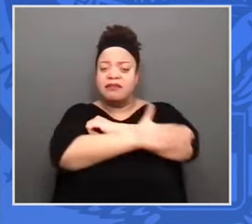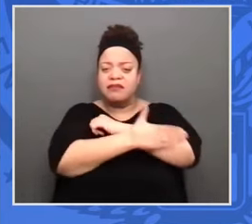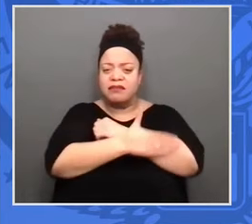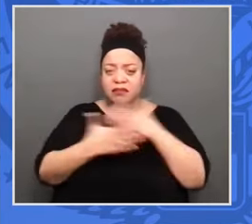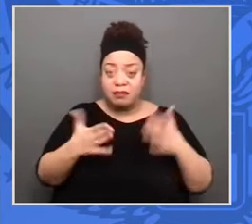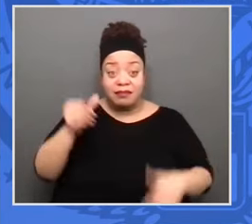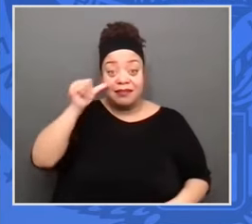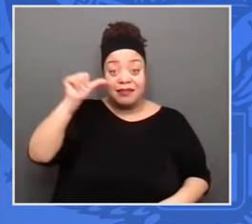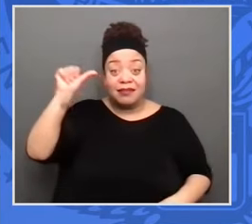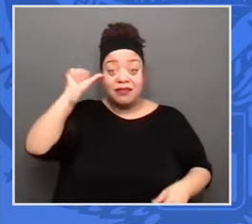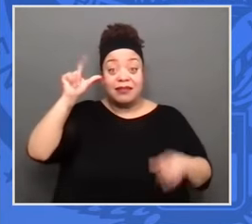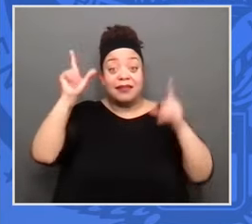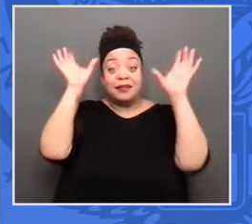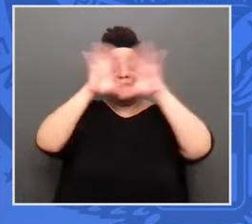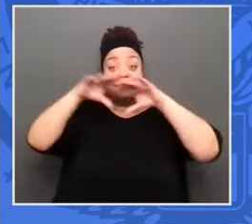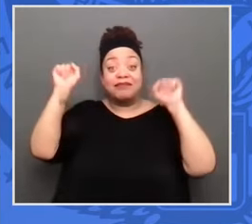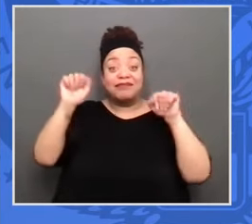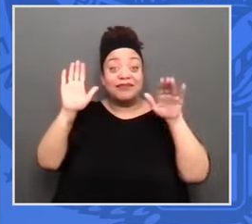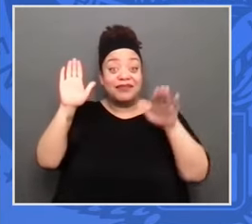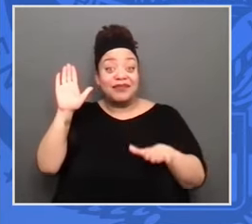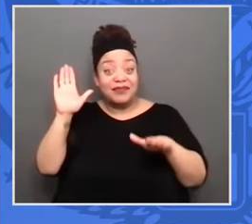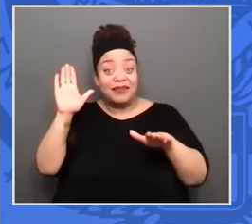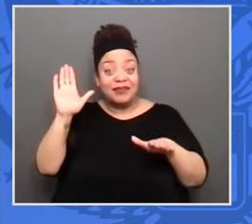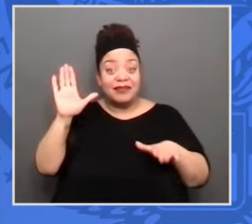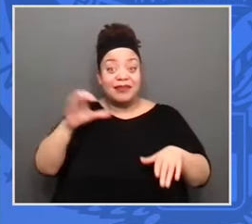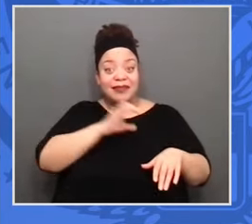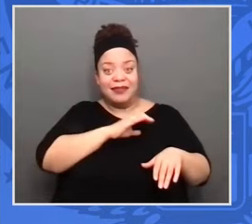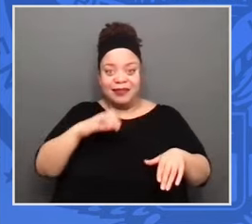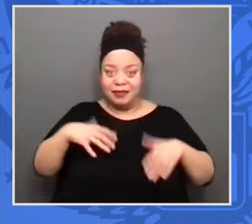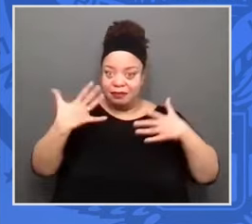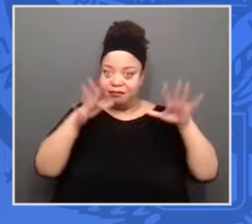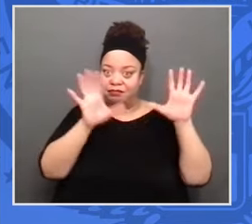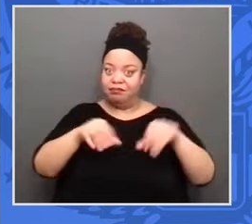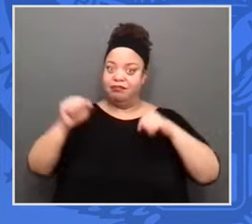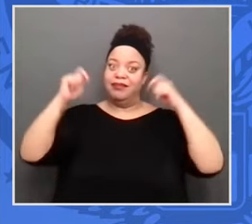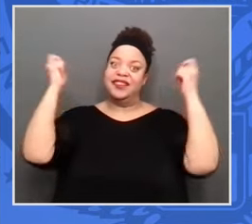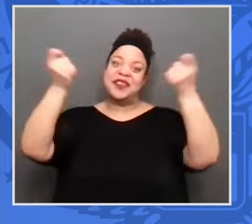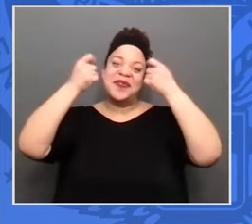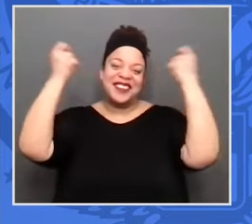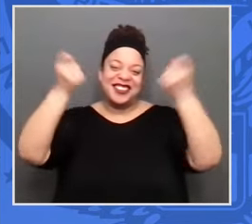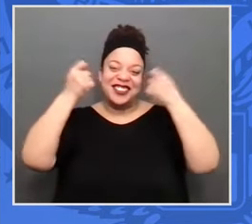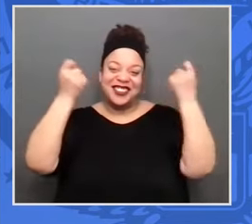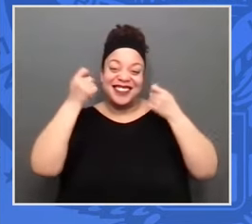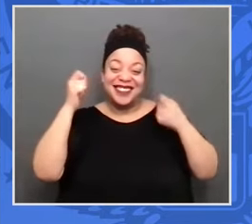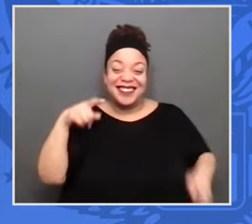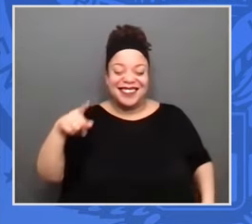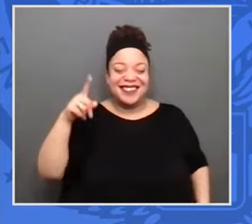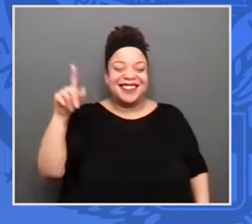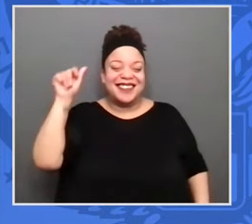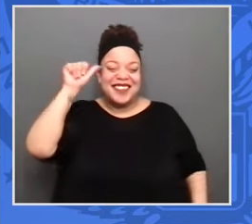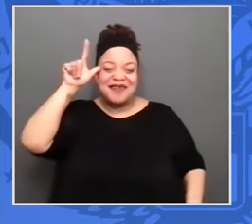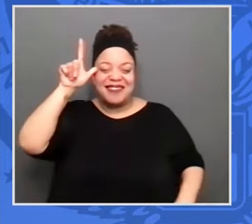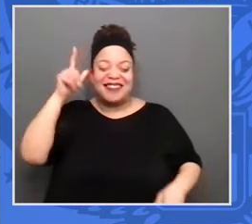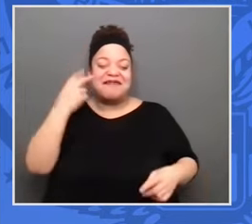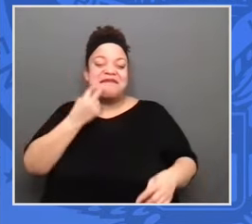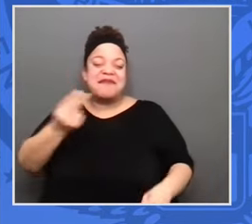Memorial Reflecting Pool to honor those who have died during the pandemic. It was a powerful moment to remember our loved